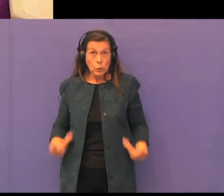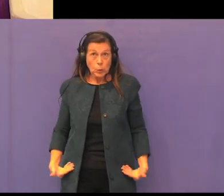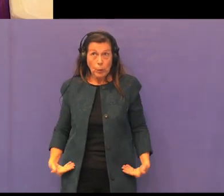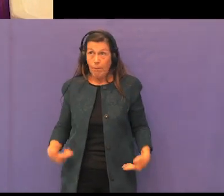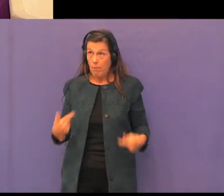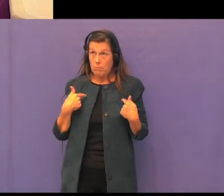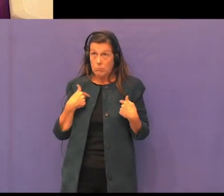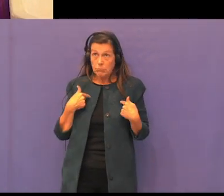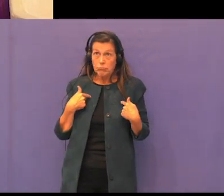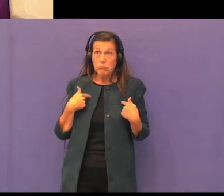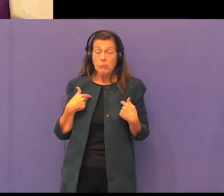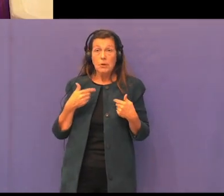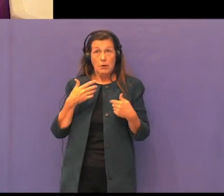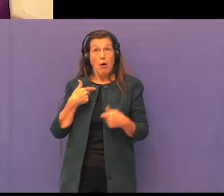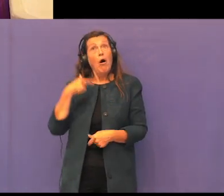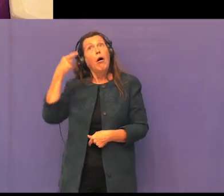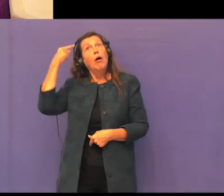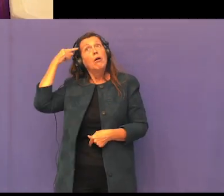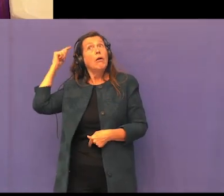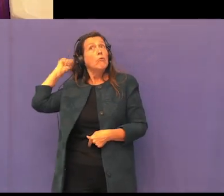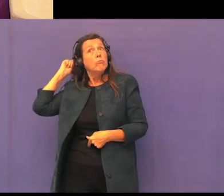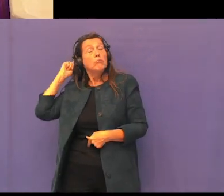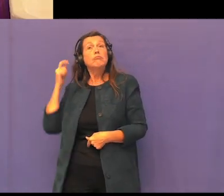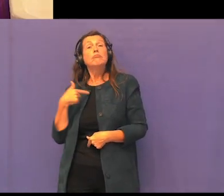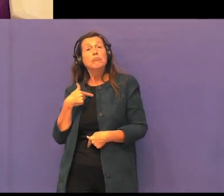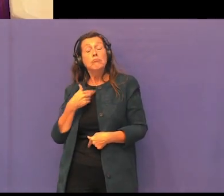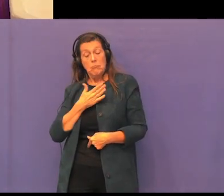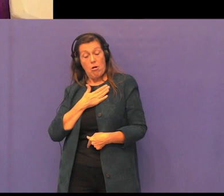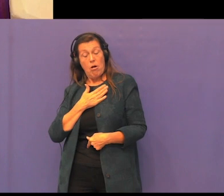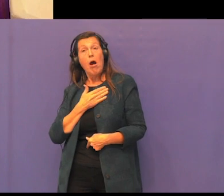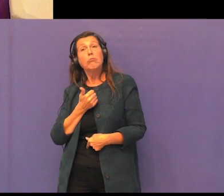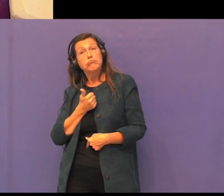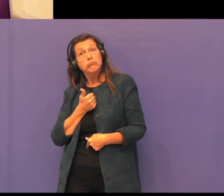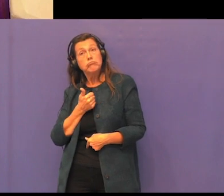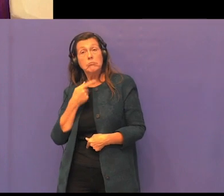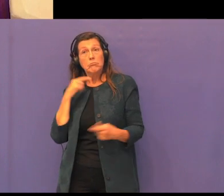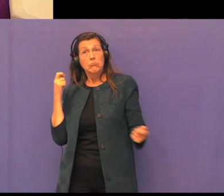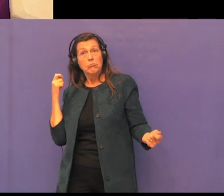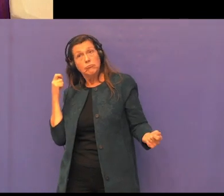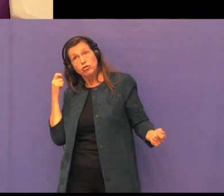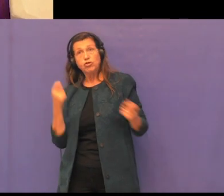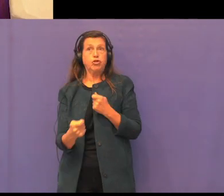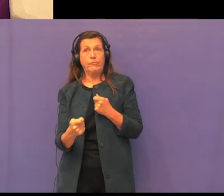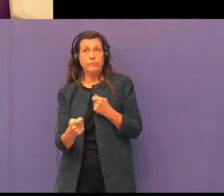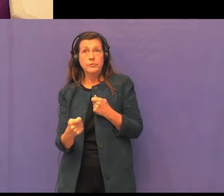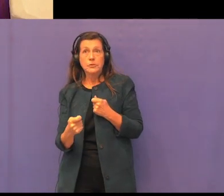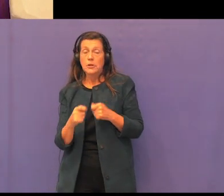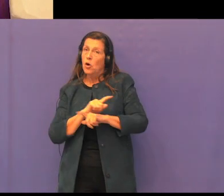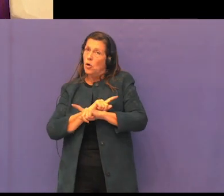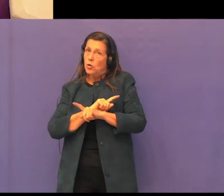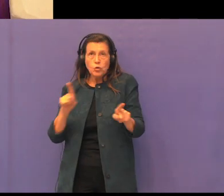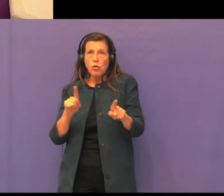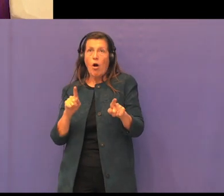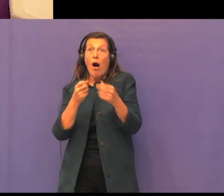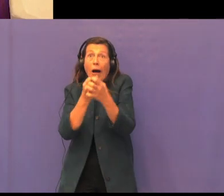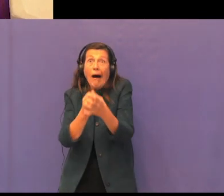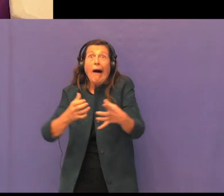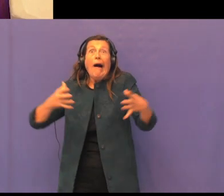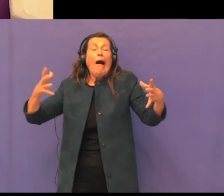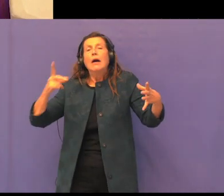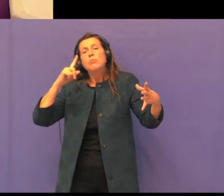would imply? I mean, these are hard questions. So my feeling is that to some